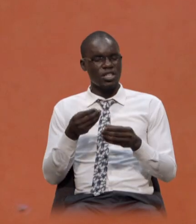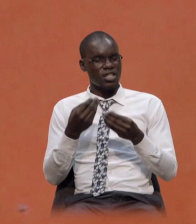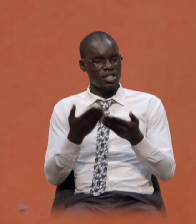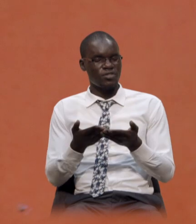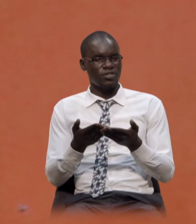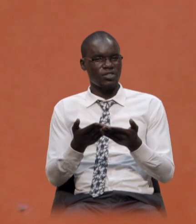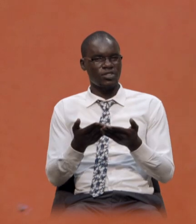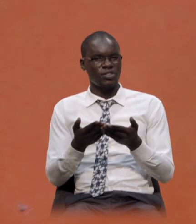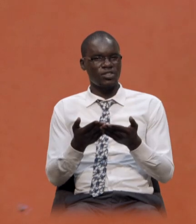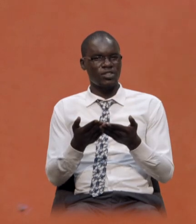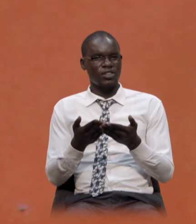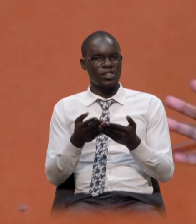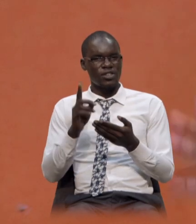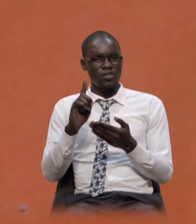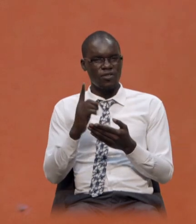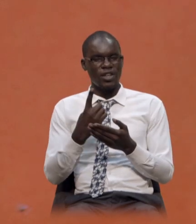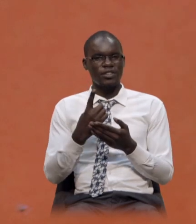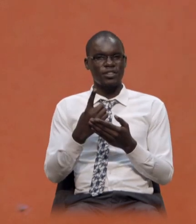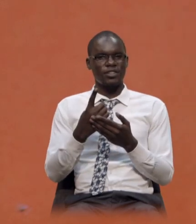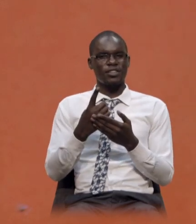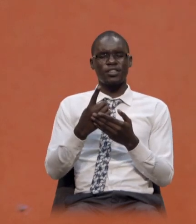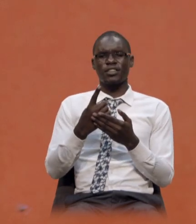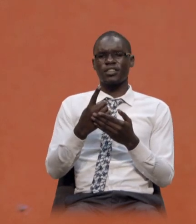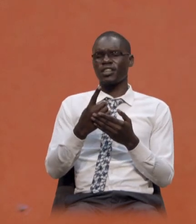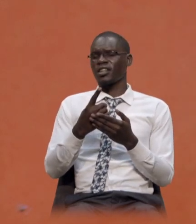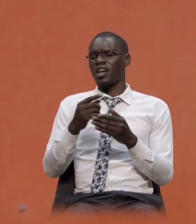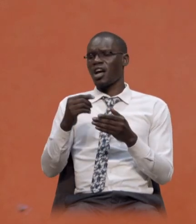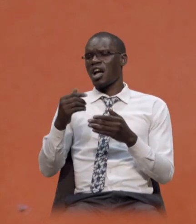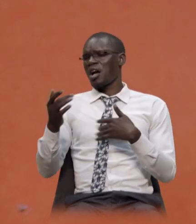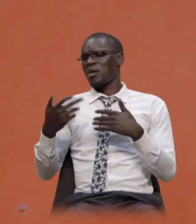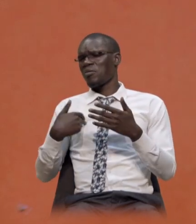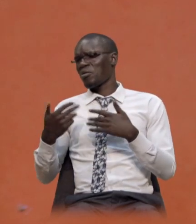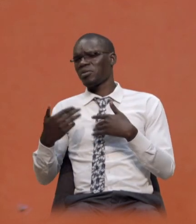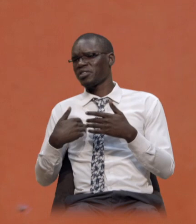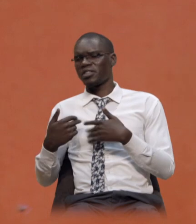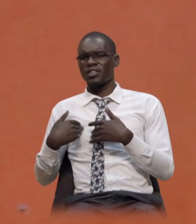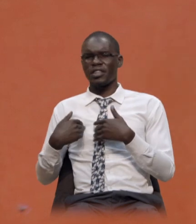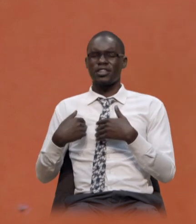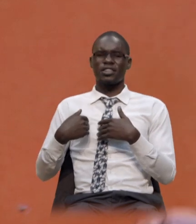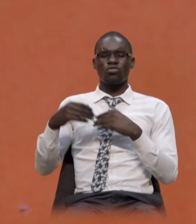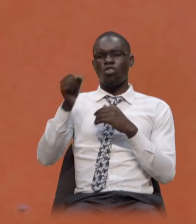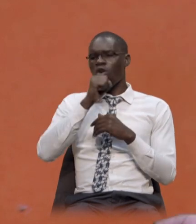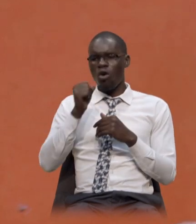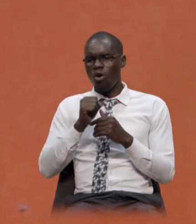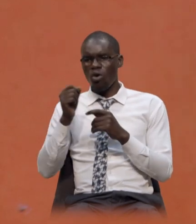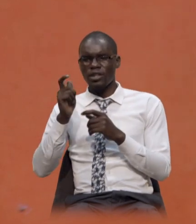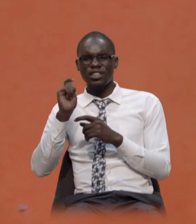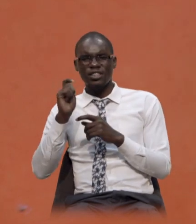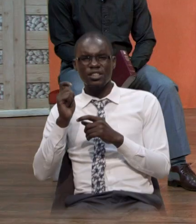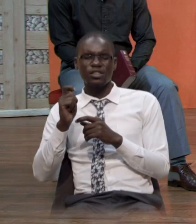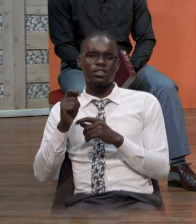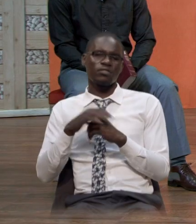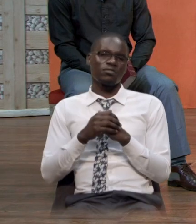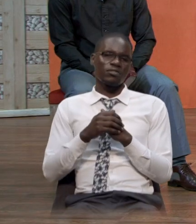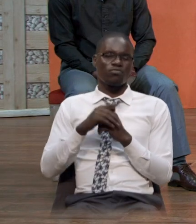the first round and the second round, don't bother with the Old Testament. We are in the New Testament. Mm-hmm. So that's a good clue. Okay,